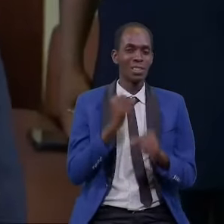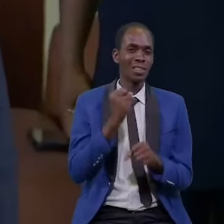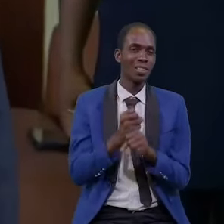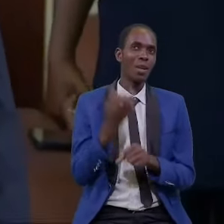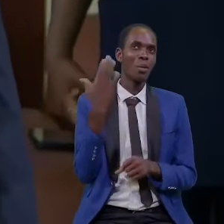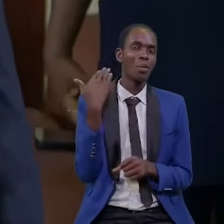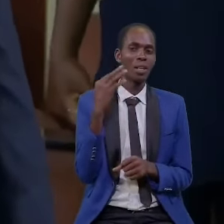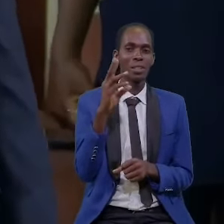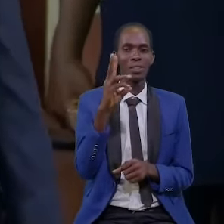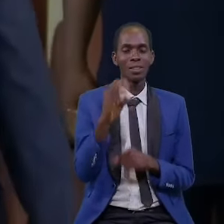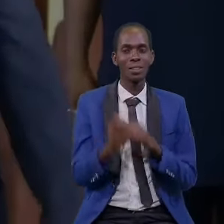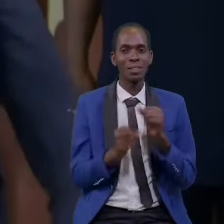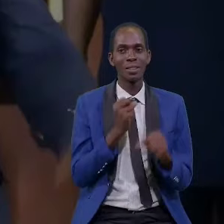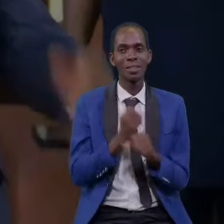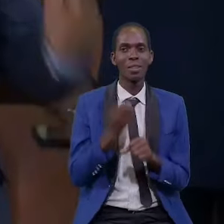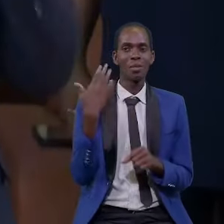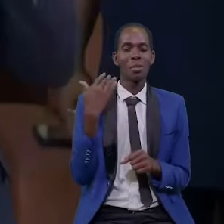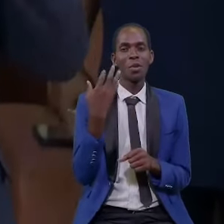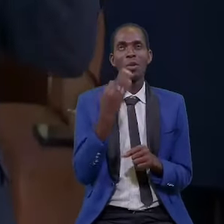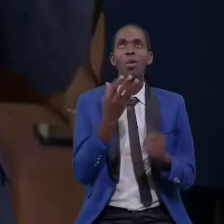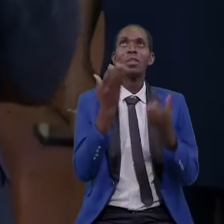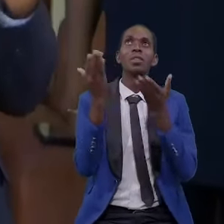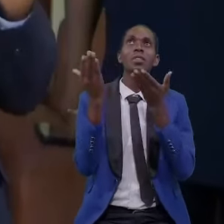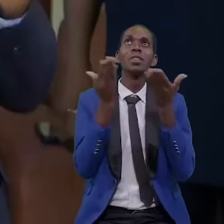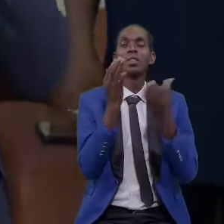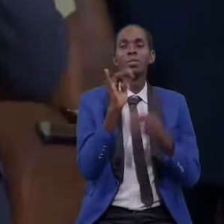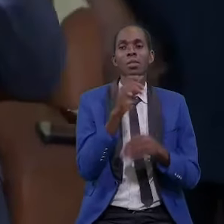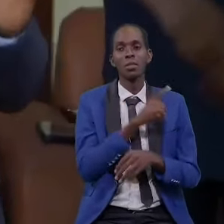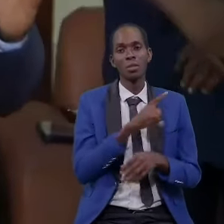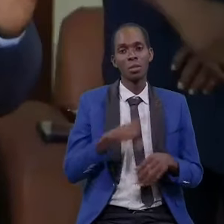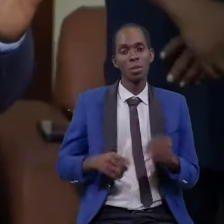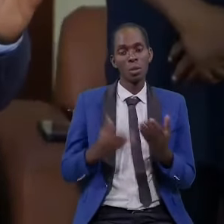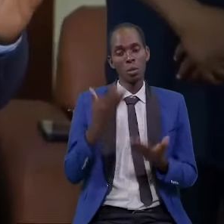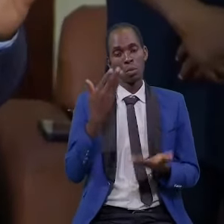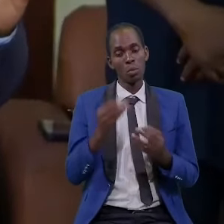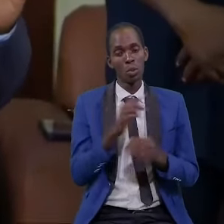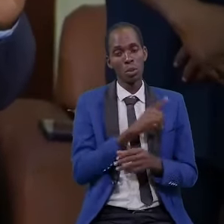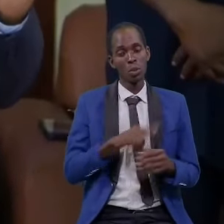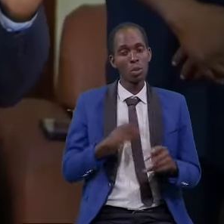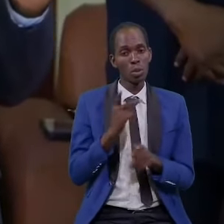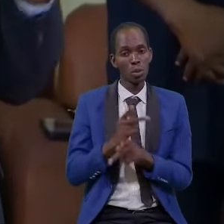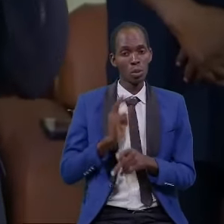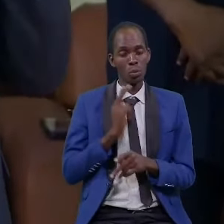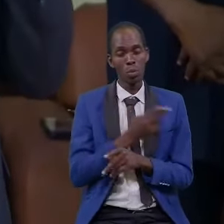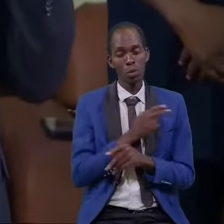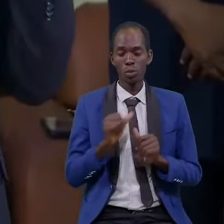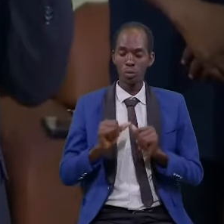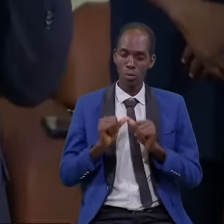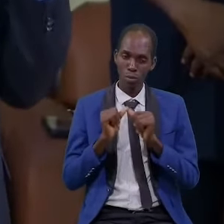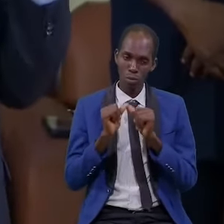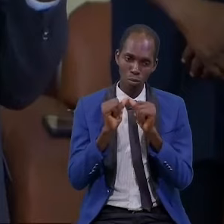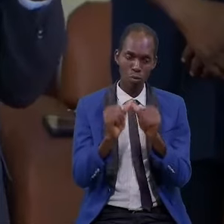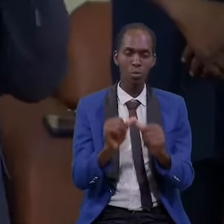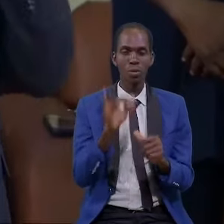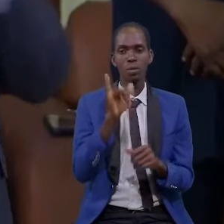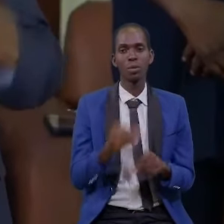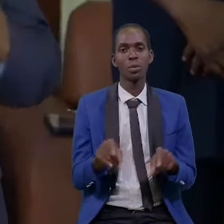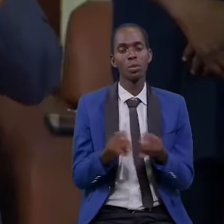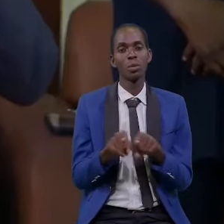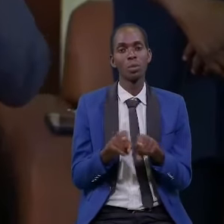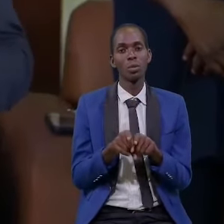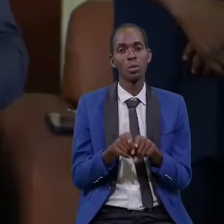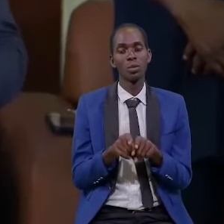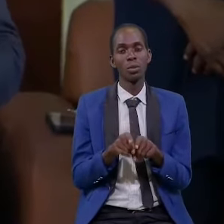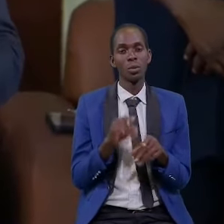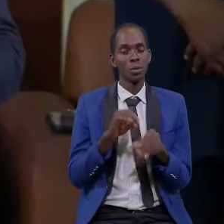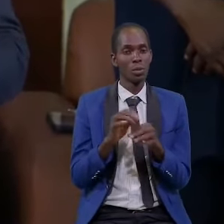60 years of serving the Lord. May the Lord keep all of us consistent. Amen. Not only that, in